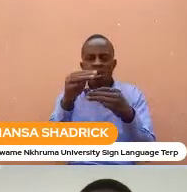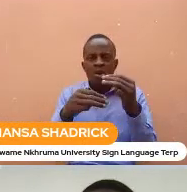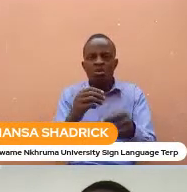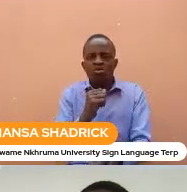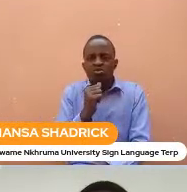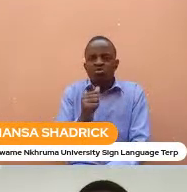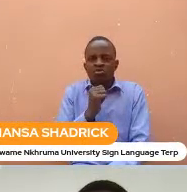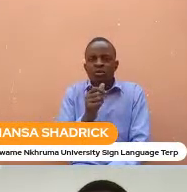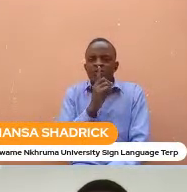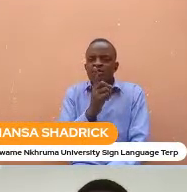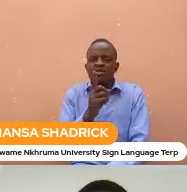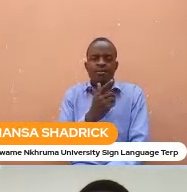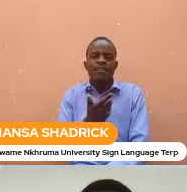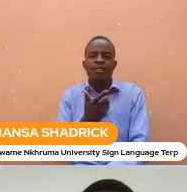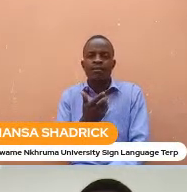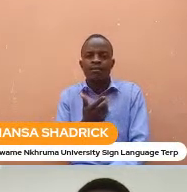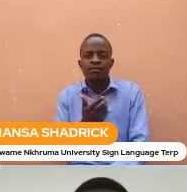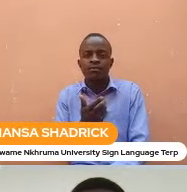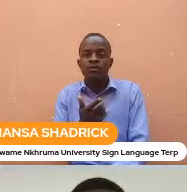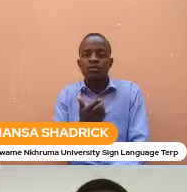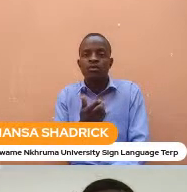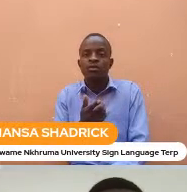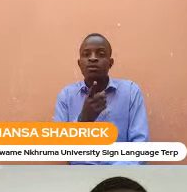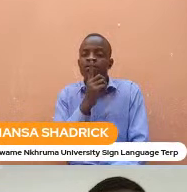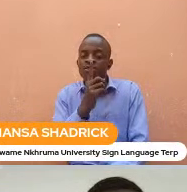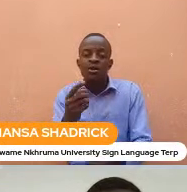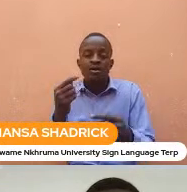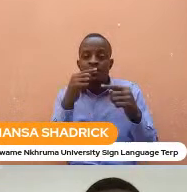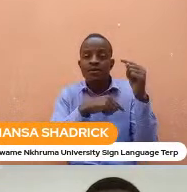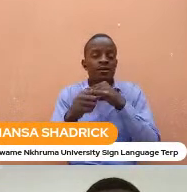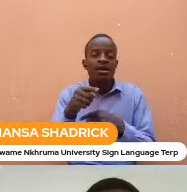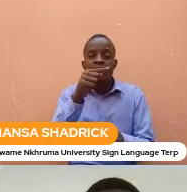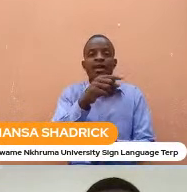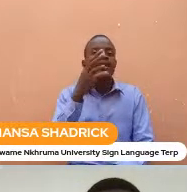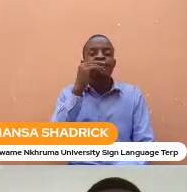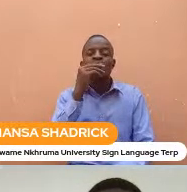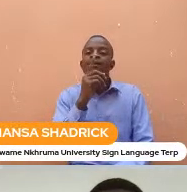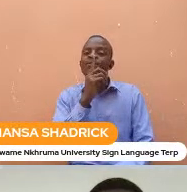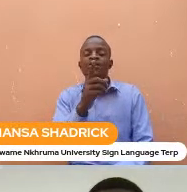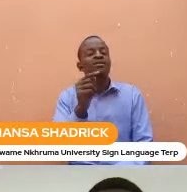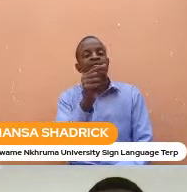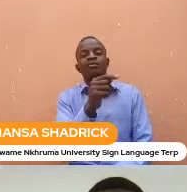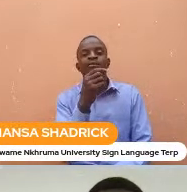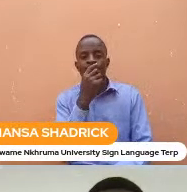off. Yeah, so those are some of the myths and misconceptions, really.